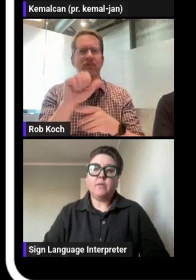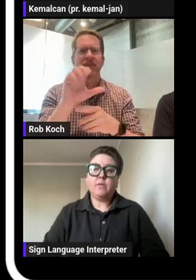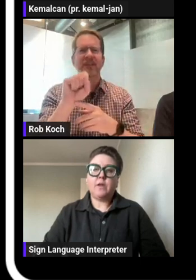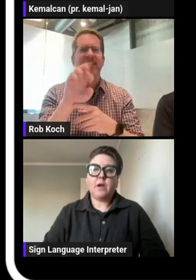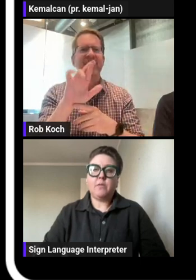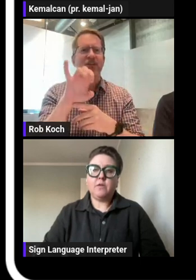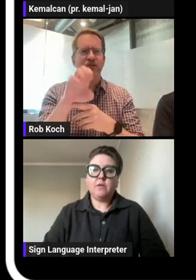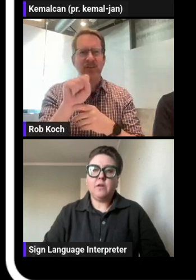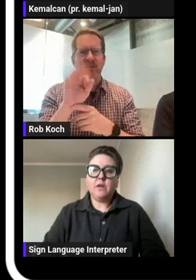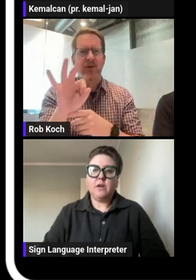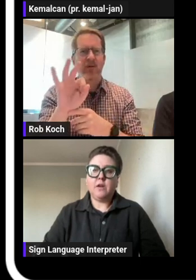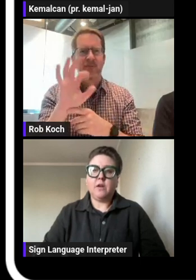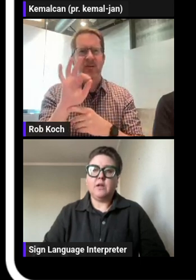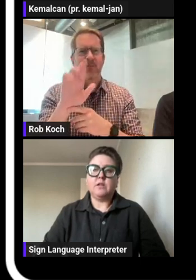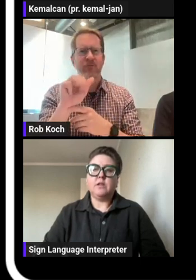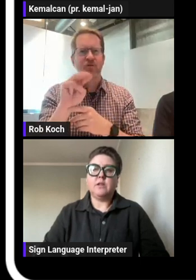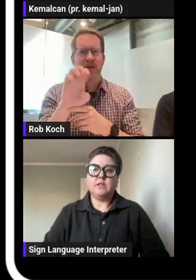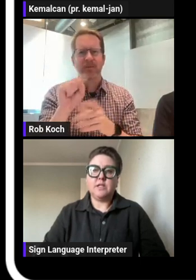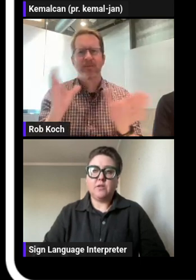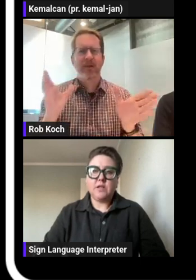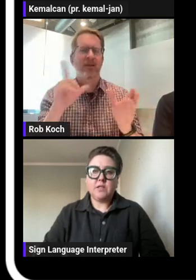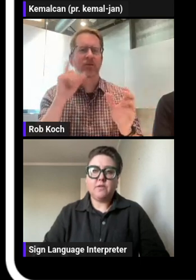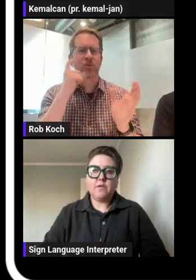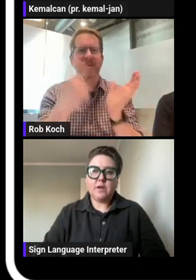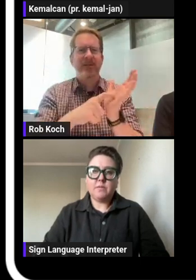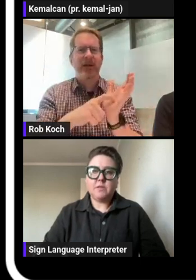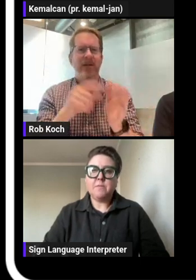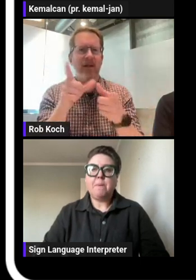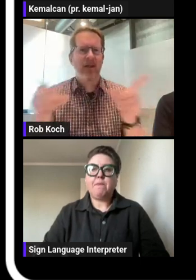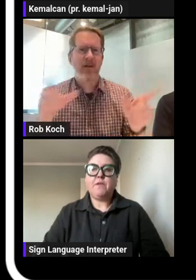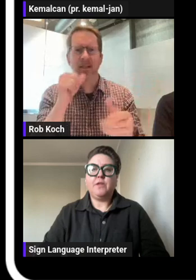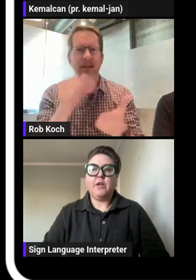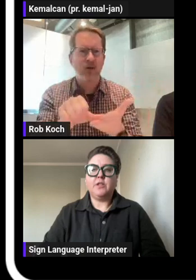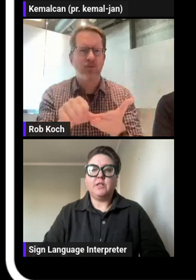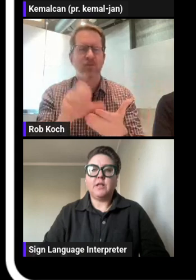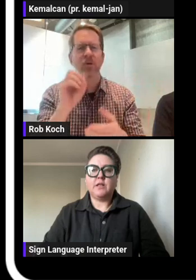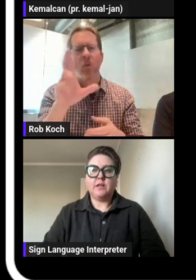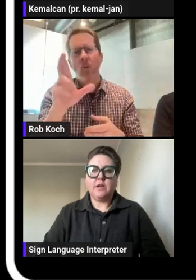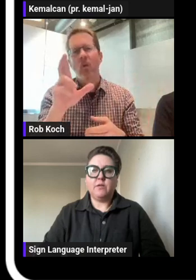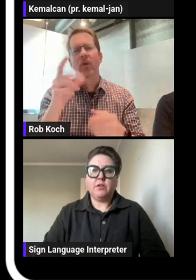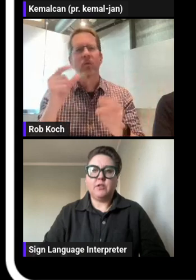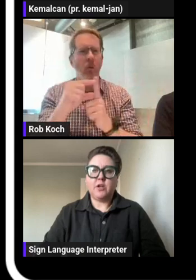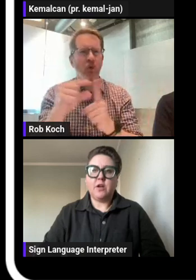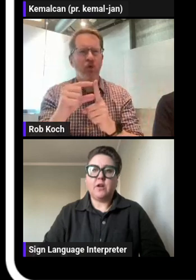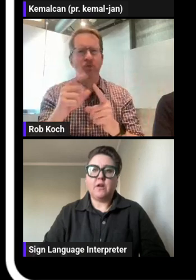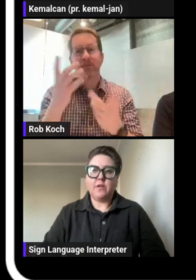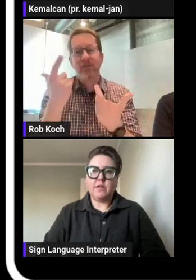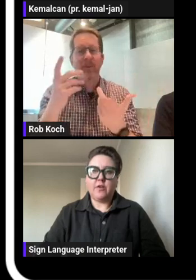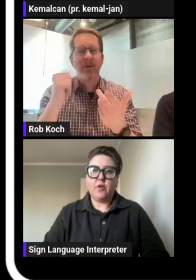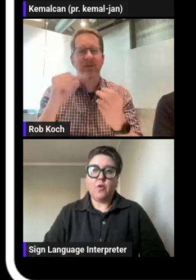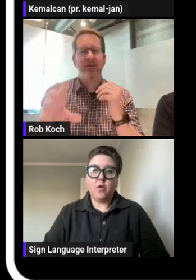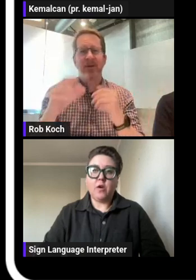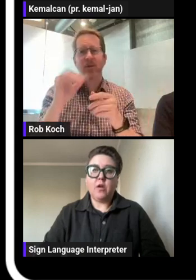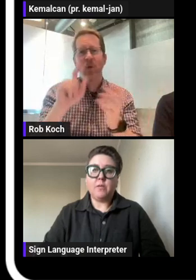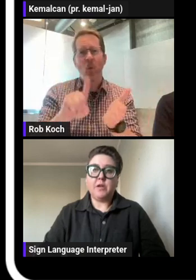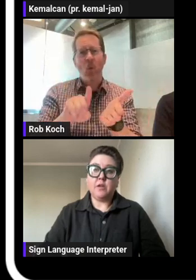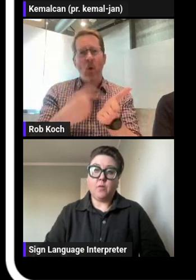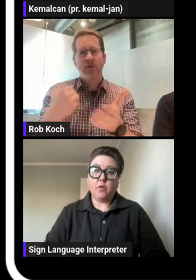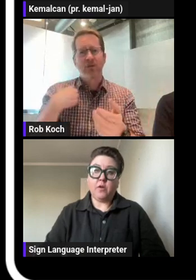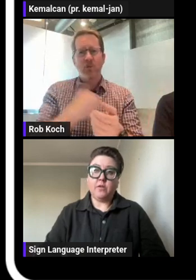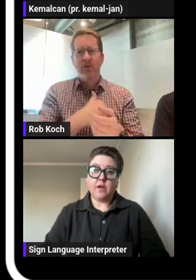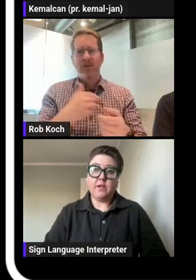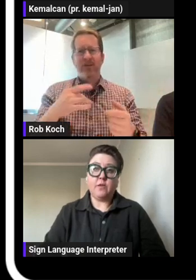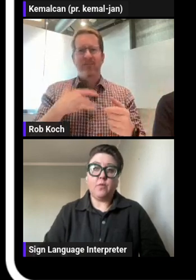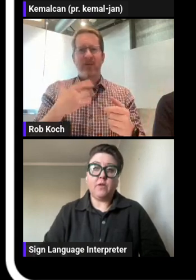of the frames captured in a series of frames, so that it could detect the language of the letter, or